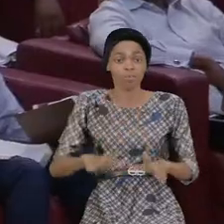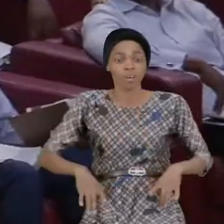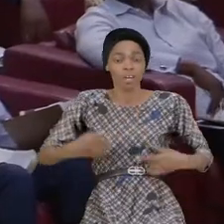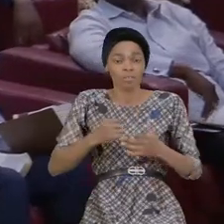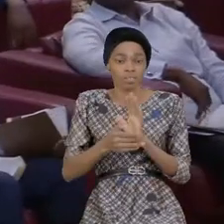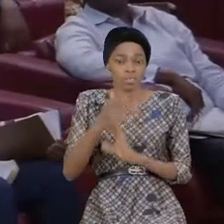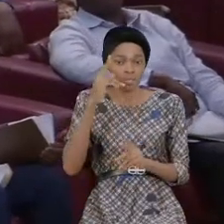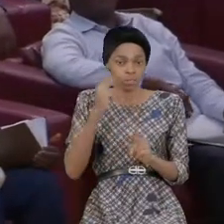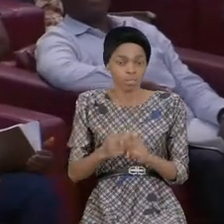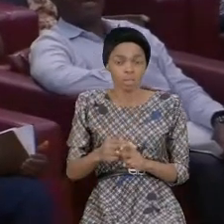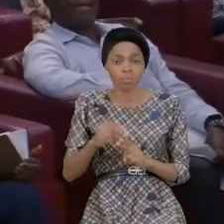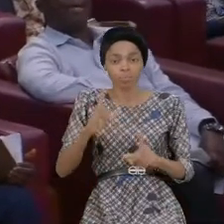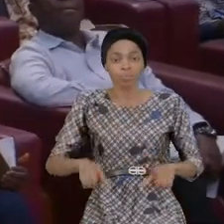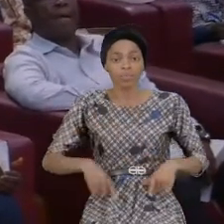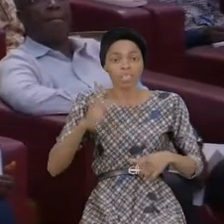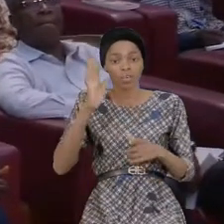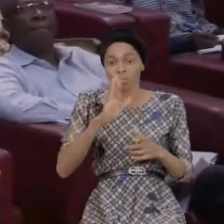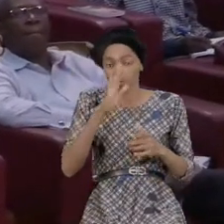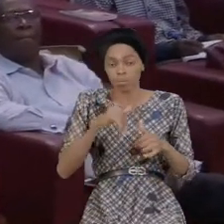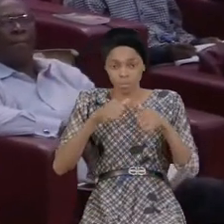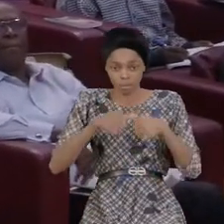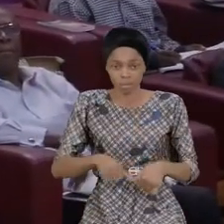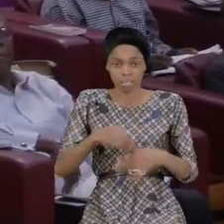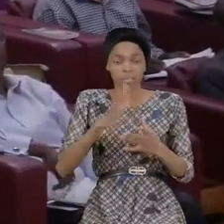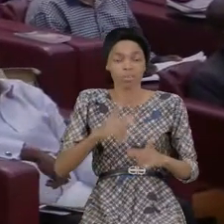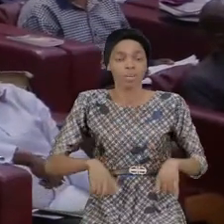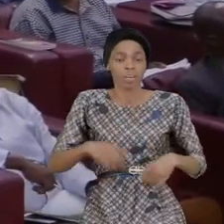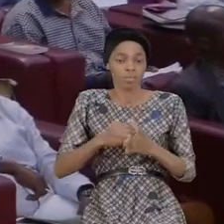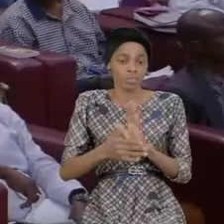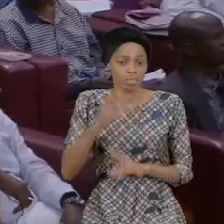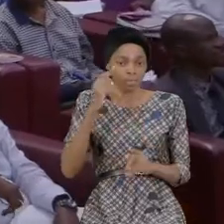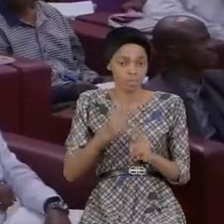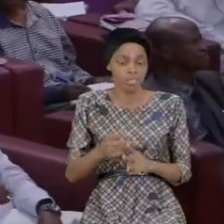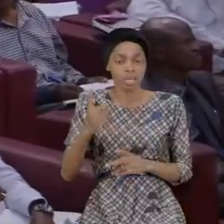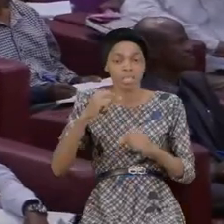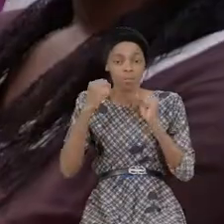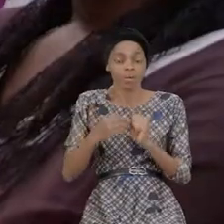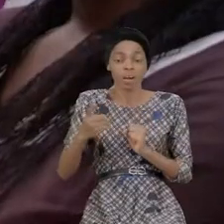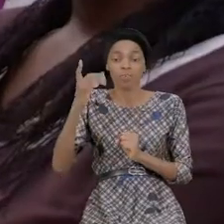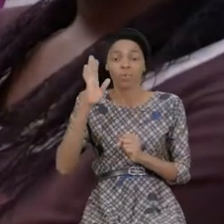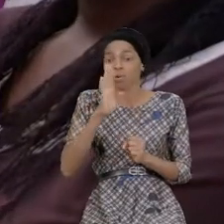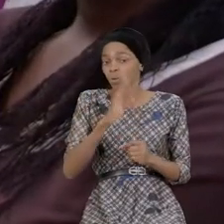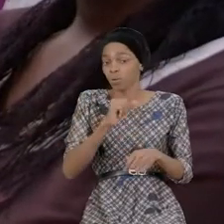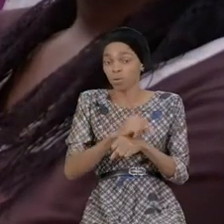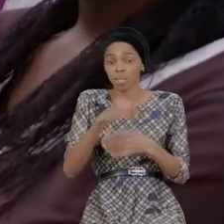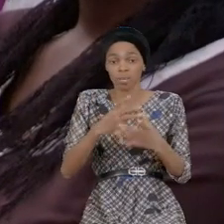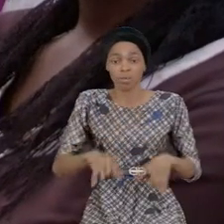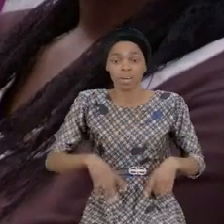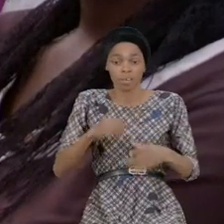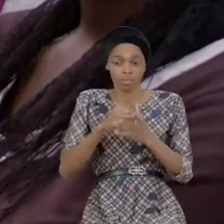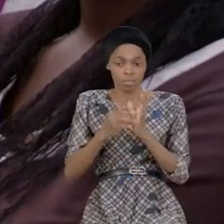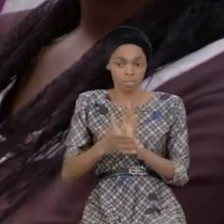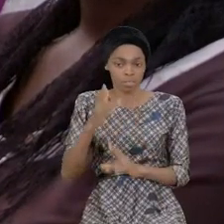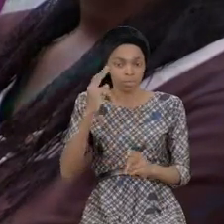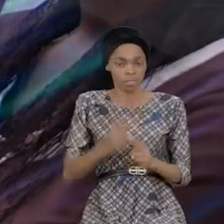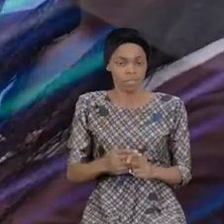Health will be stable in your life. The power of God will be working in your life every time. The fruit